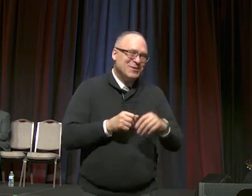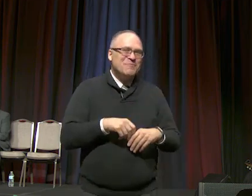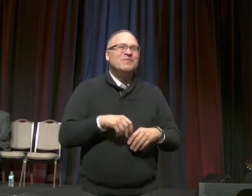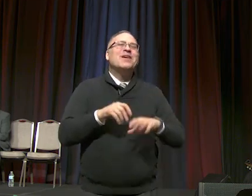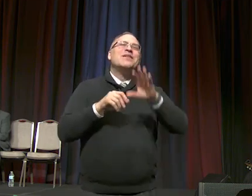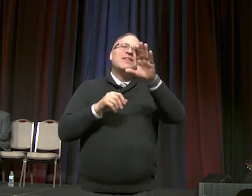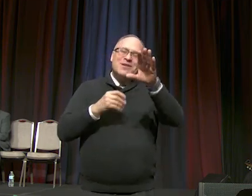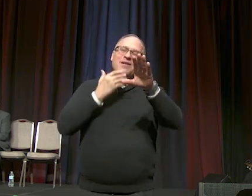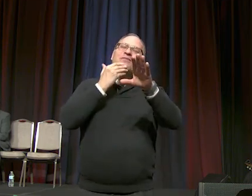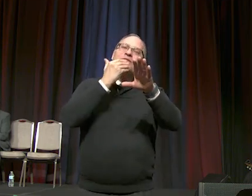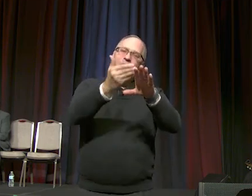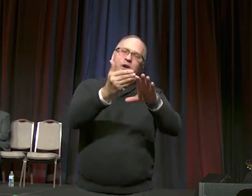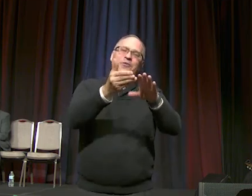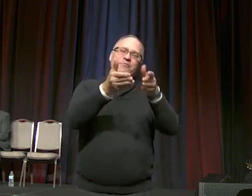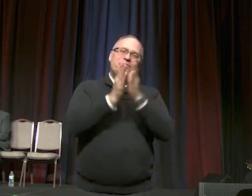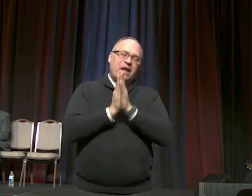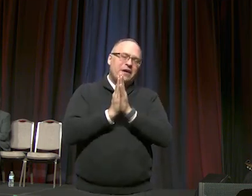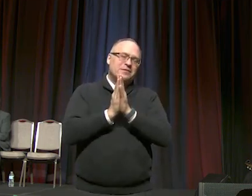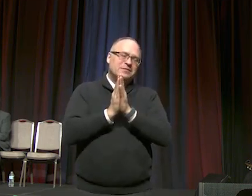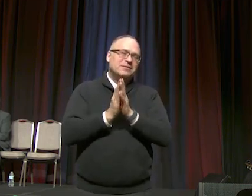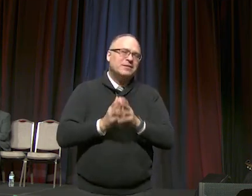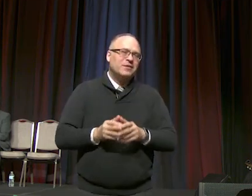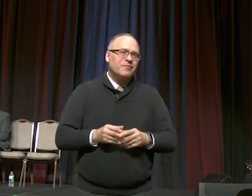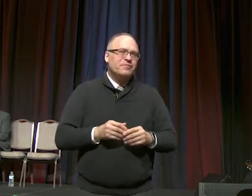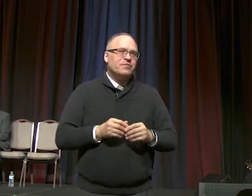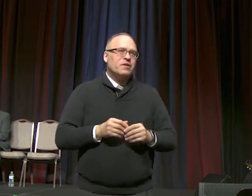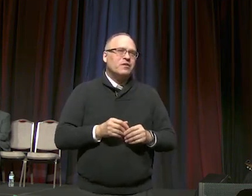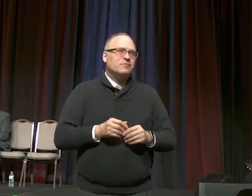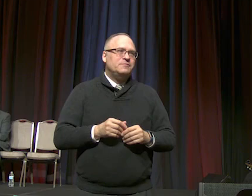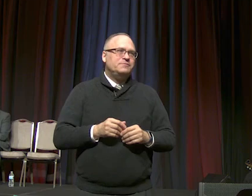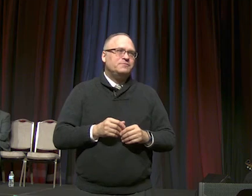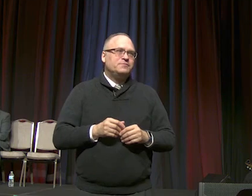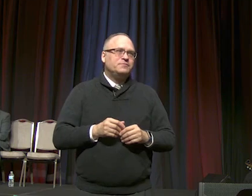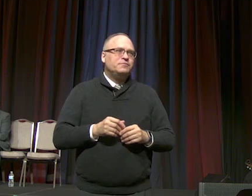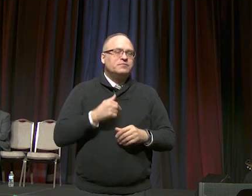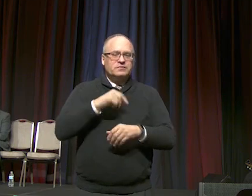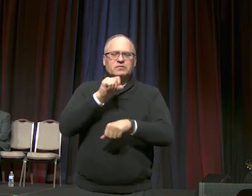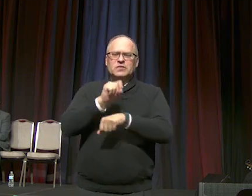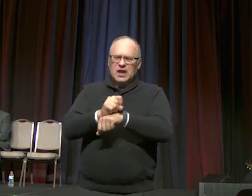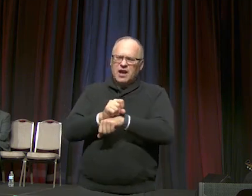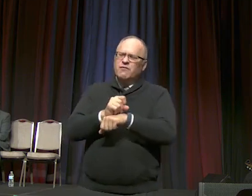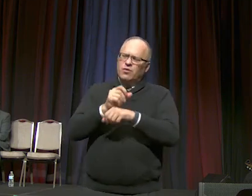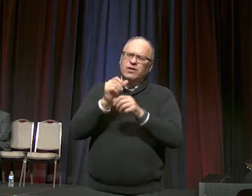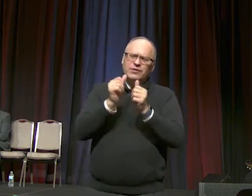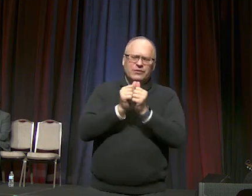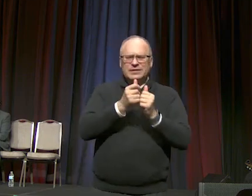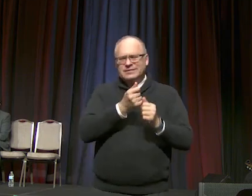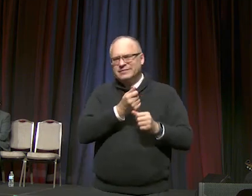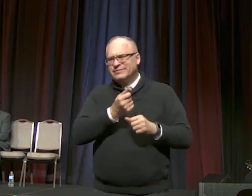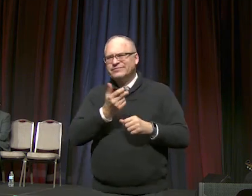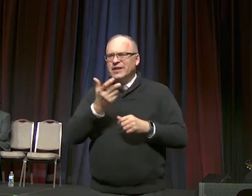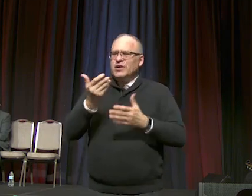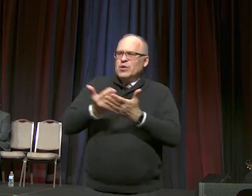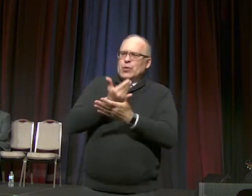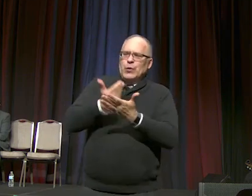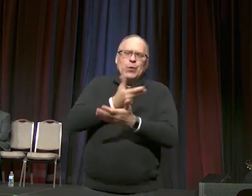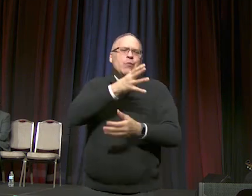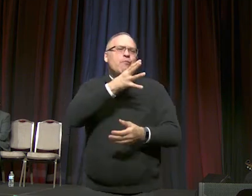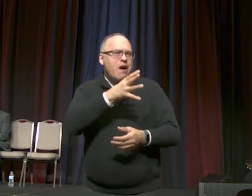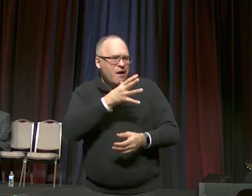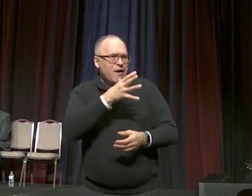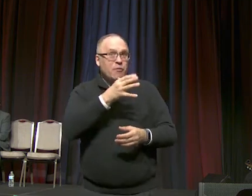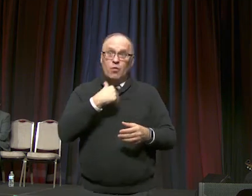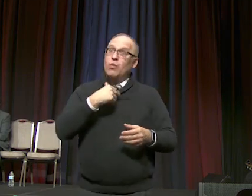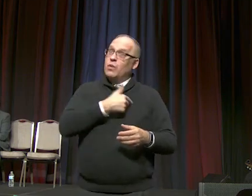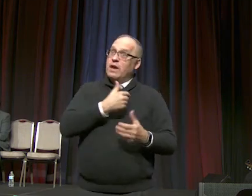Bethany, thank you so much for your question. The key is, and I've worked with several of some of the new moms that we have, and we have